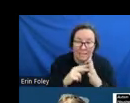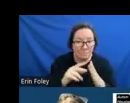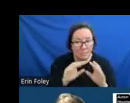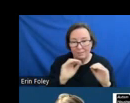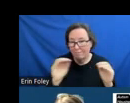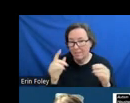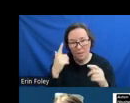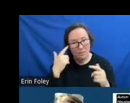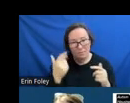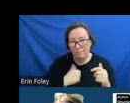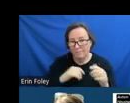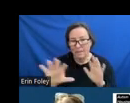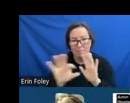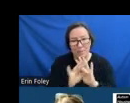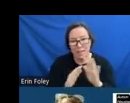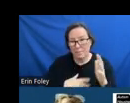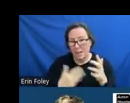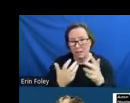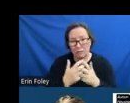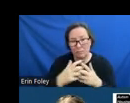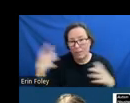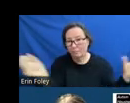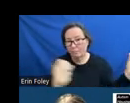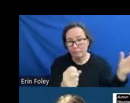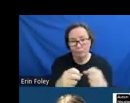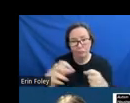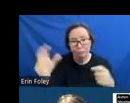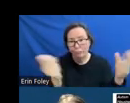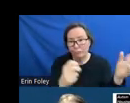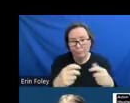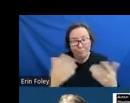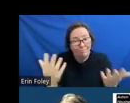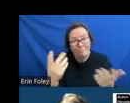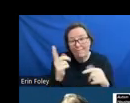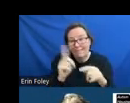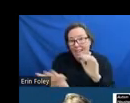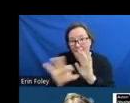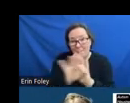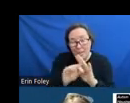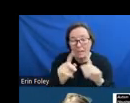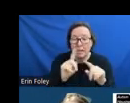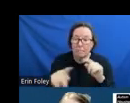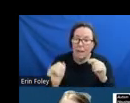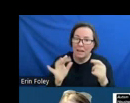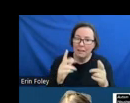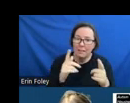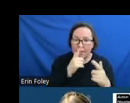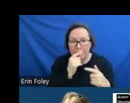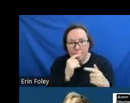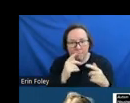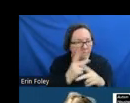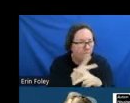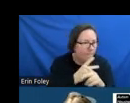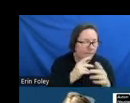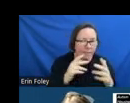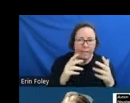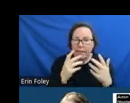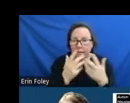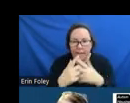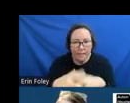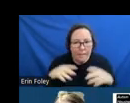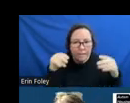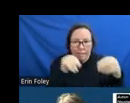Similarly, if you are controlling the property in some way and you don't like the provider agency you're working with, you can